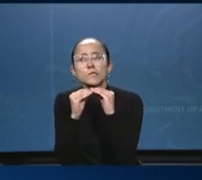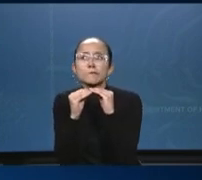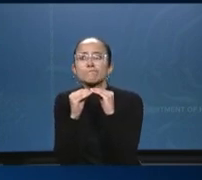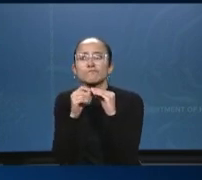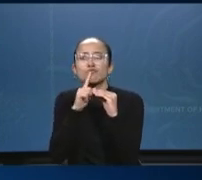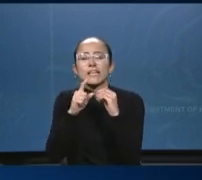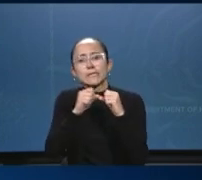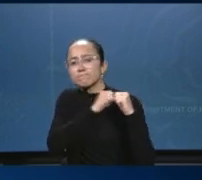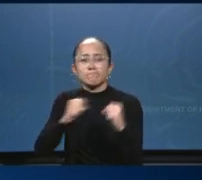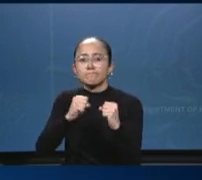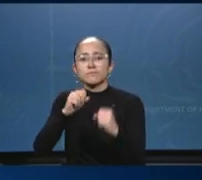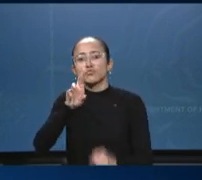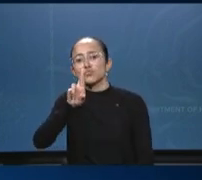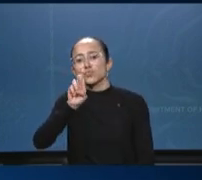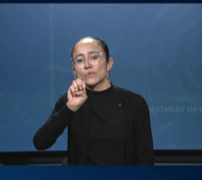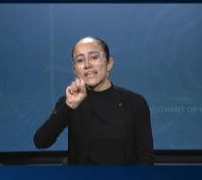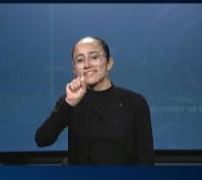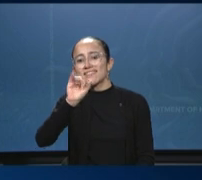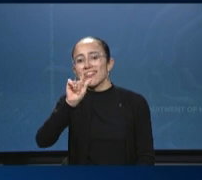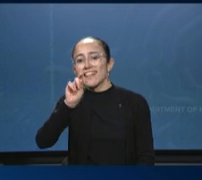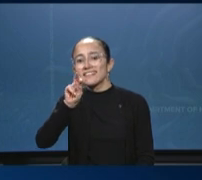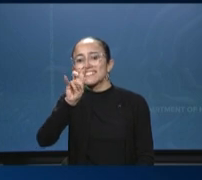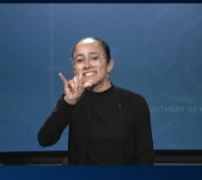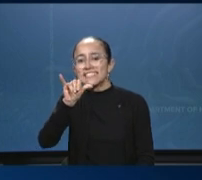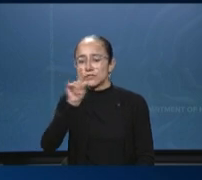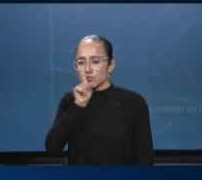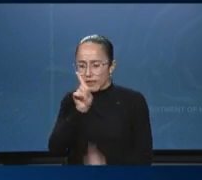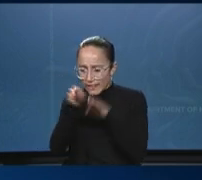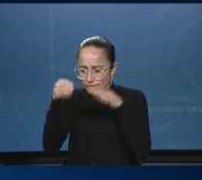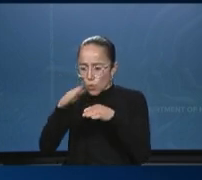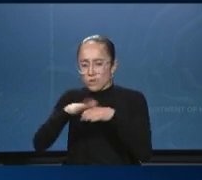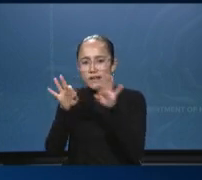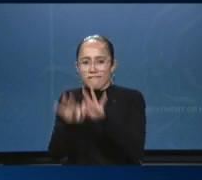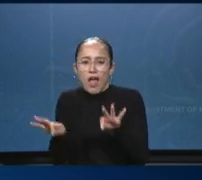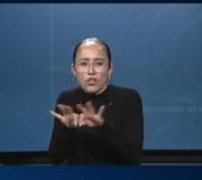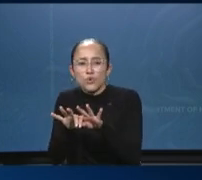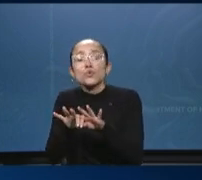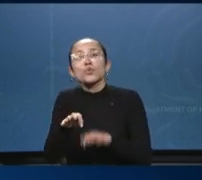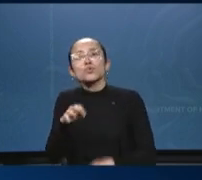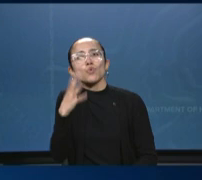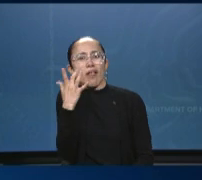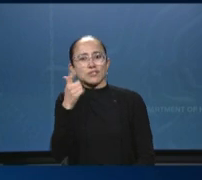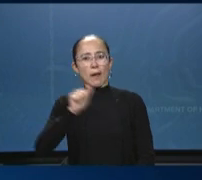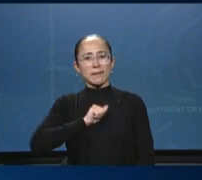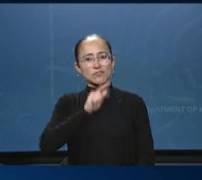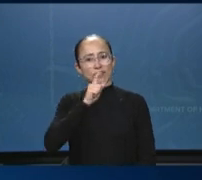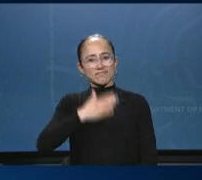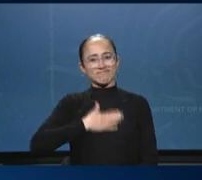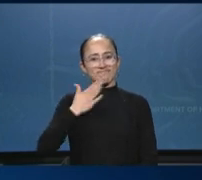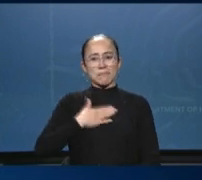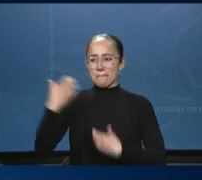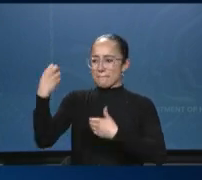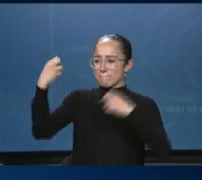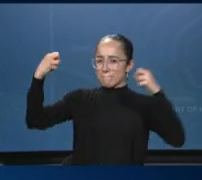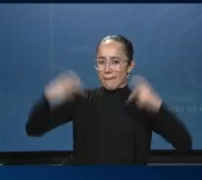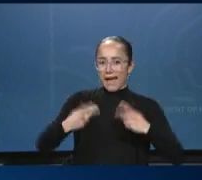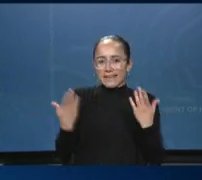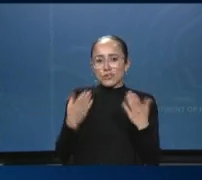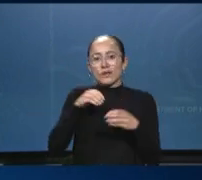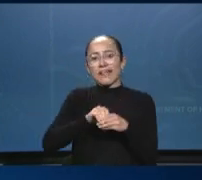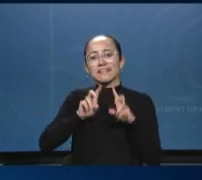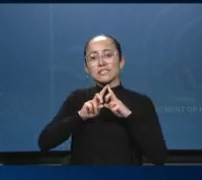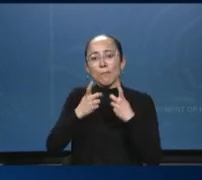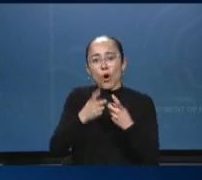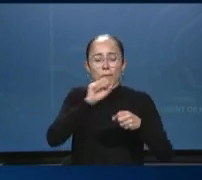resiliency into our healthcare system by focusing more on value. And so that's why I'm really pleased to be back in the department, working with Dr.